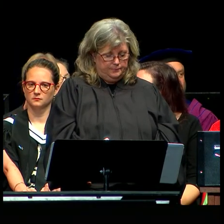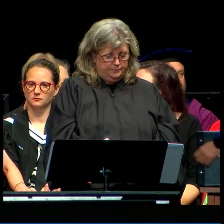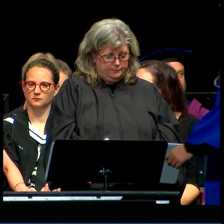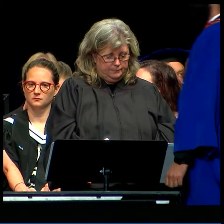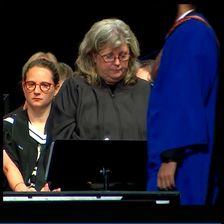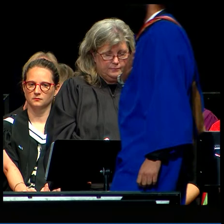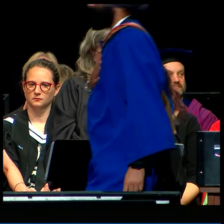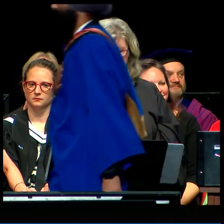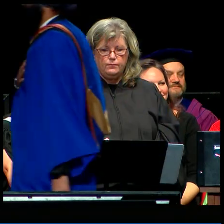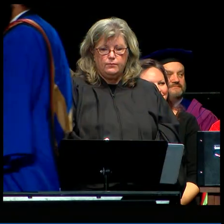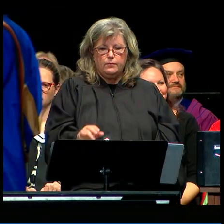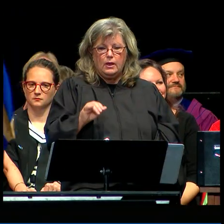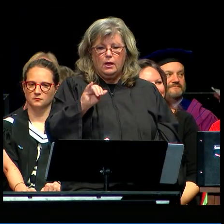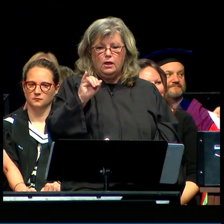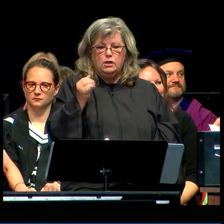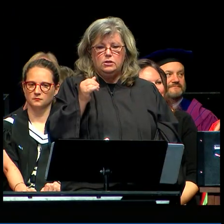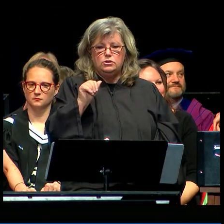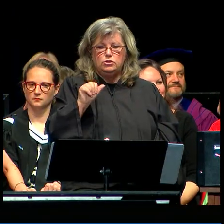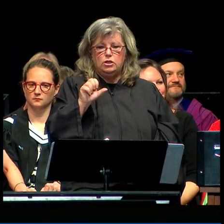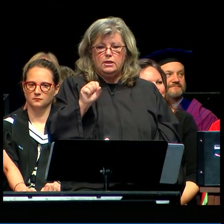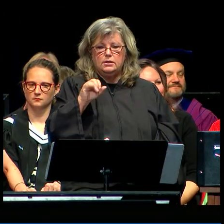Jasjeet Singh Dillon.